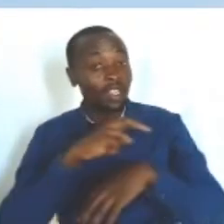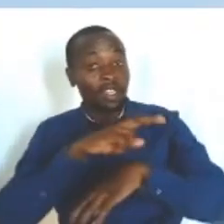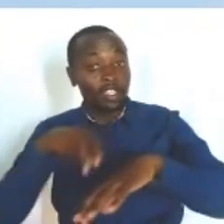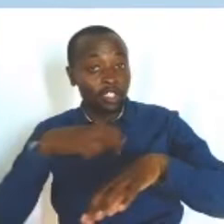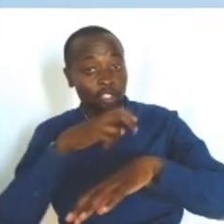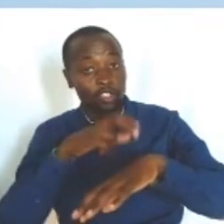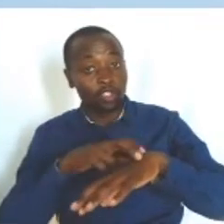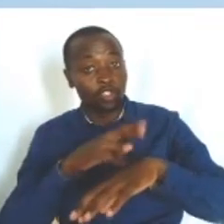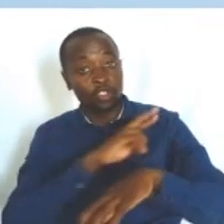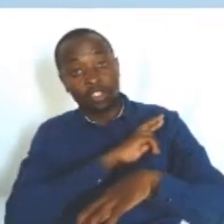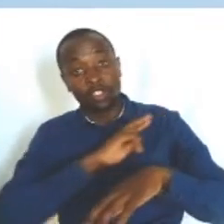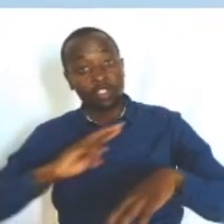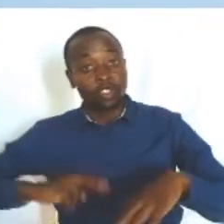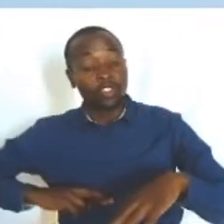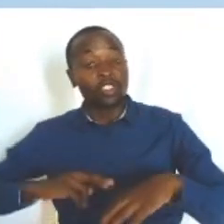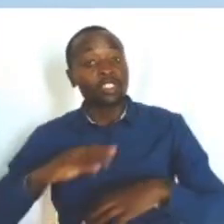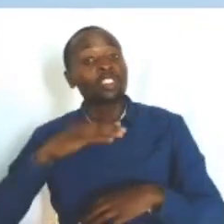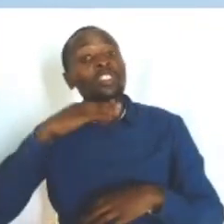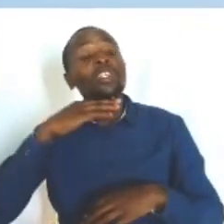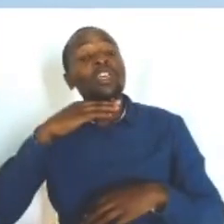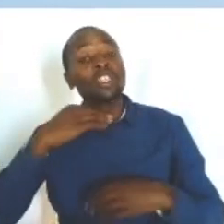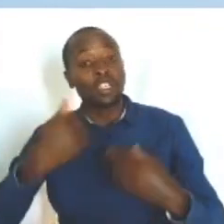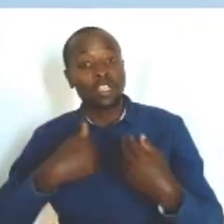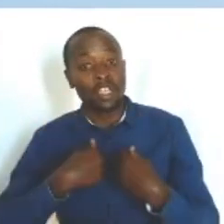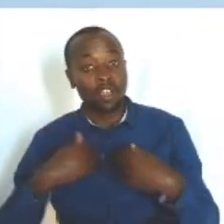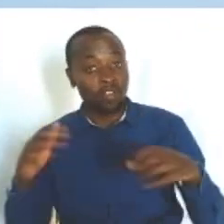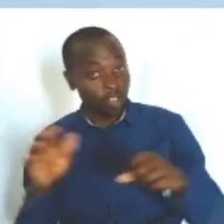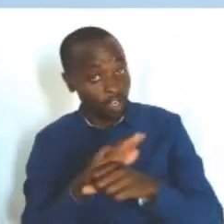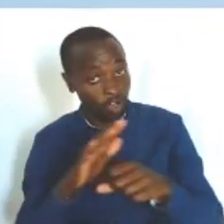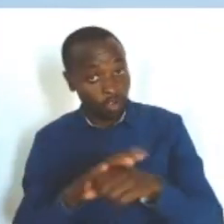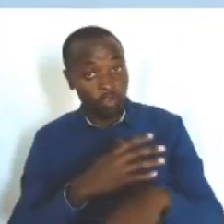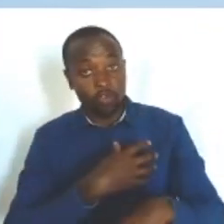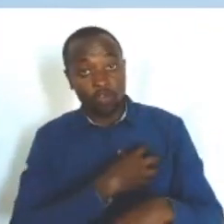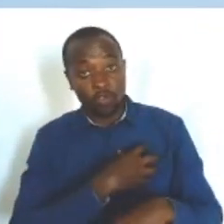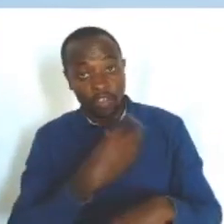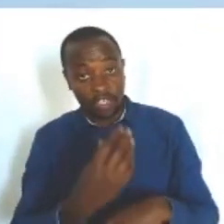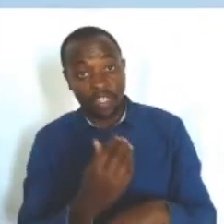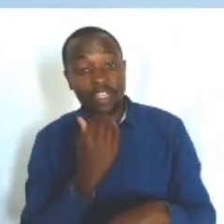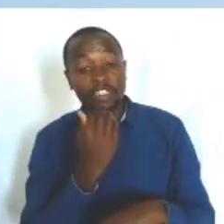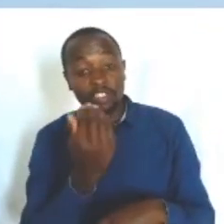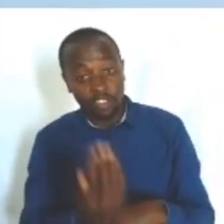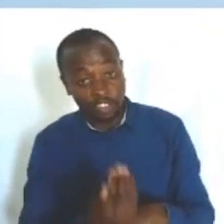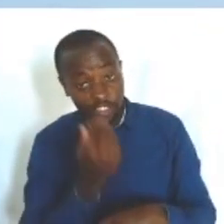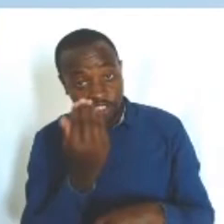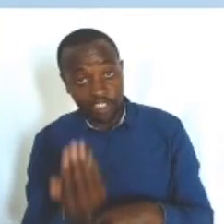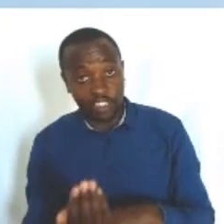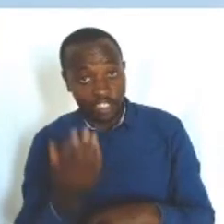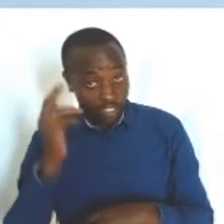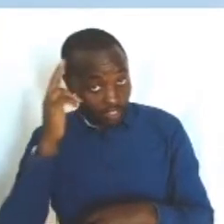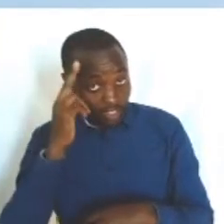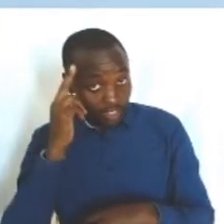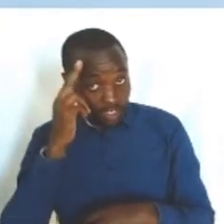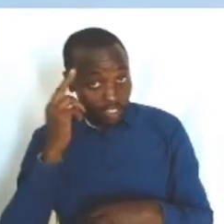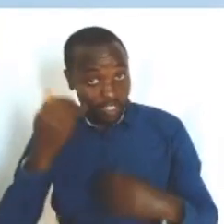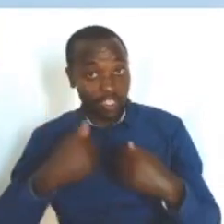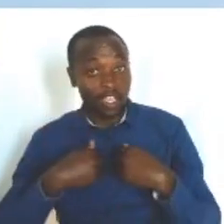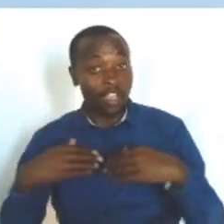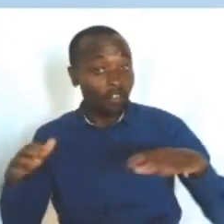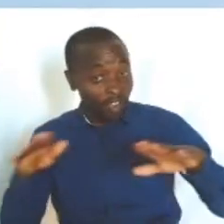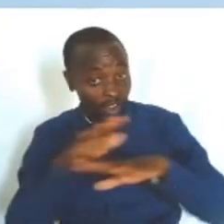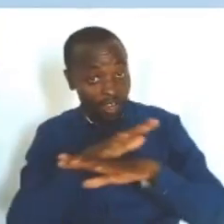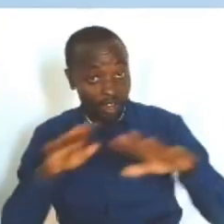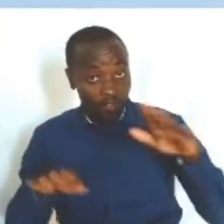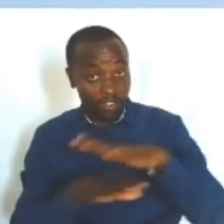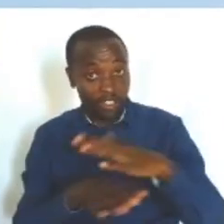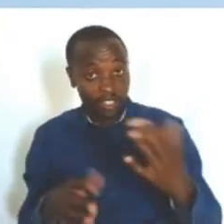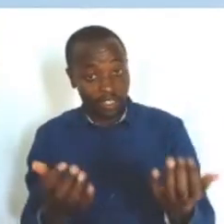off because they have amassed a lot of wealth and their children are thinking they have everything they need and